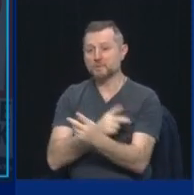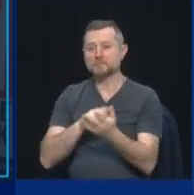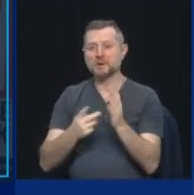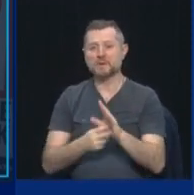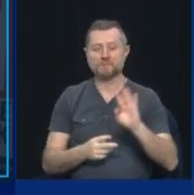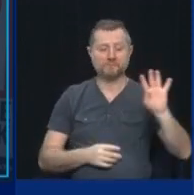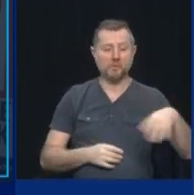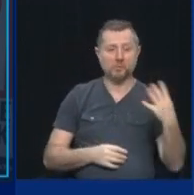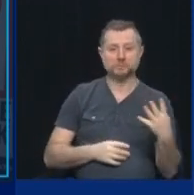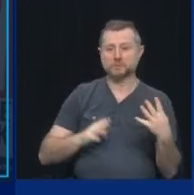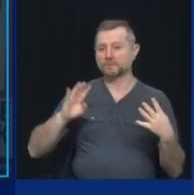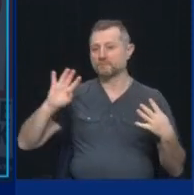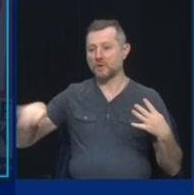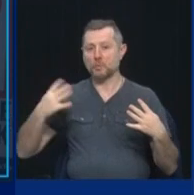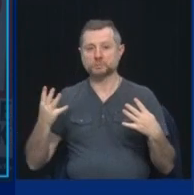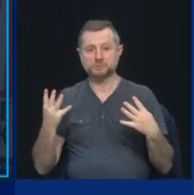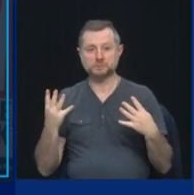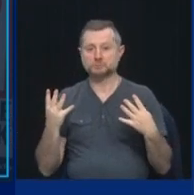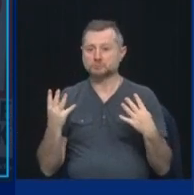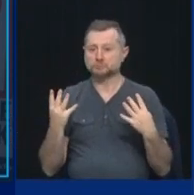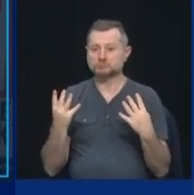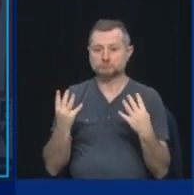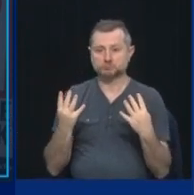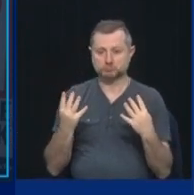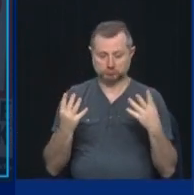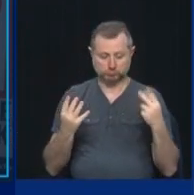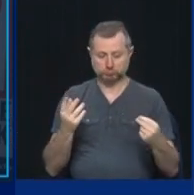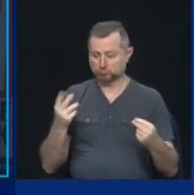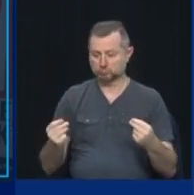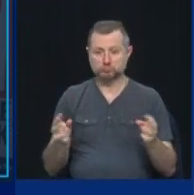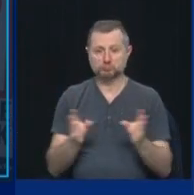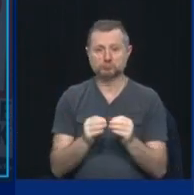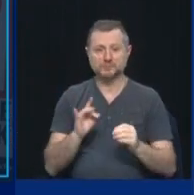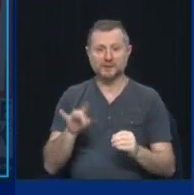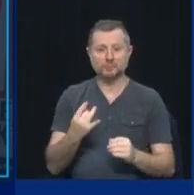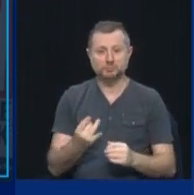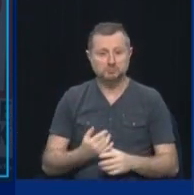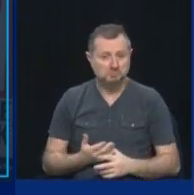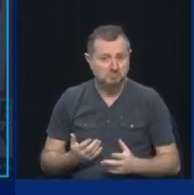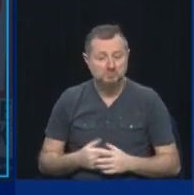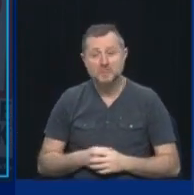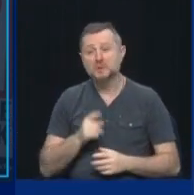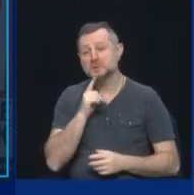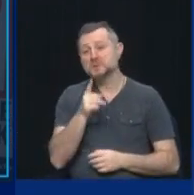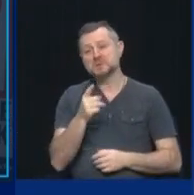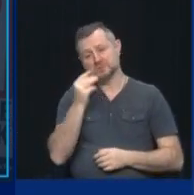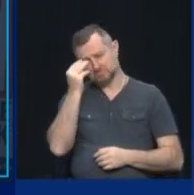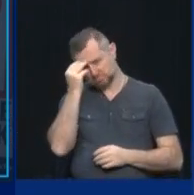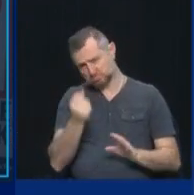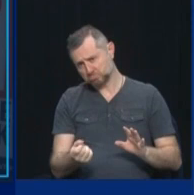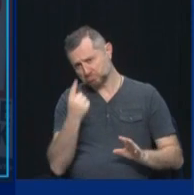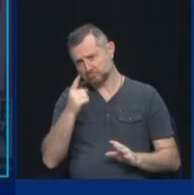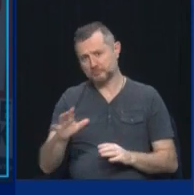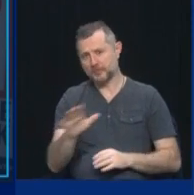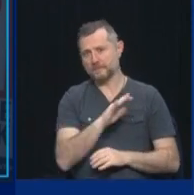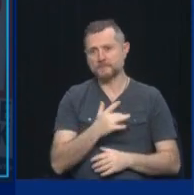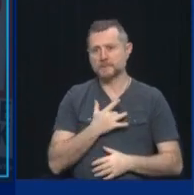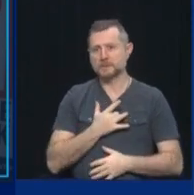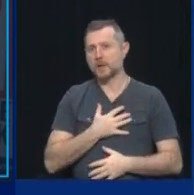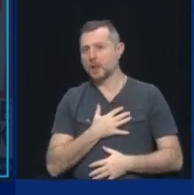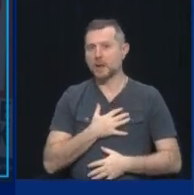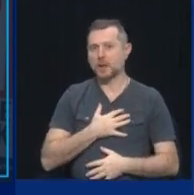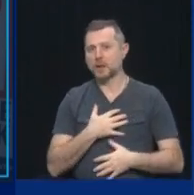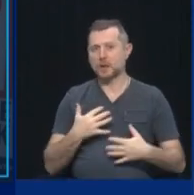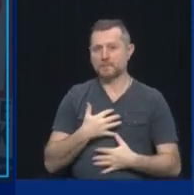4 hours off per vaccination. So I understand the fears expressed in that